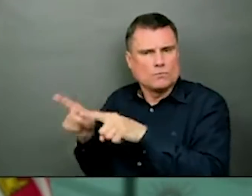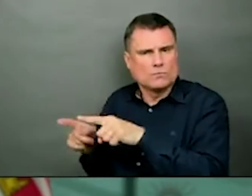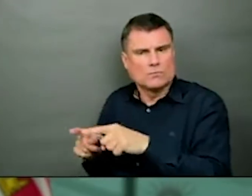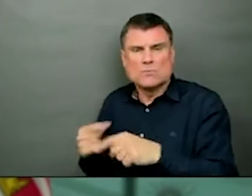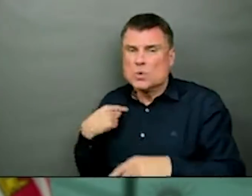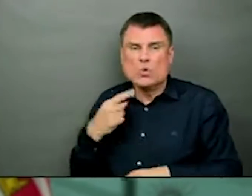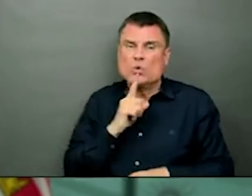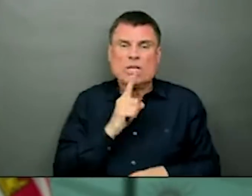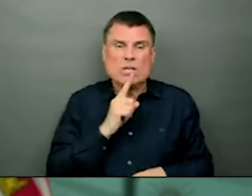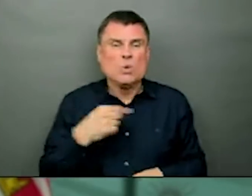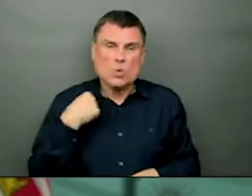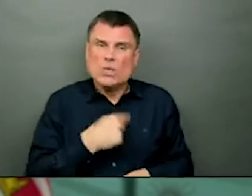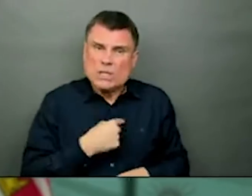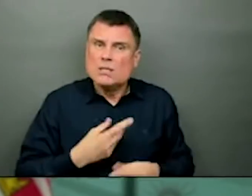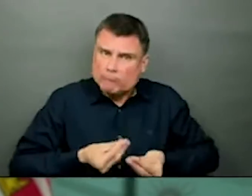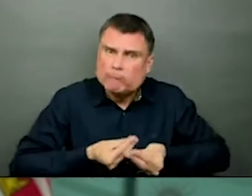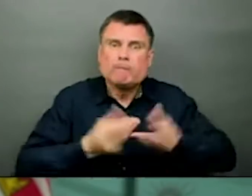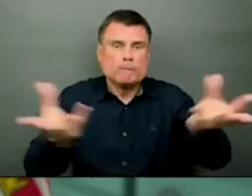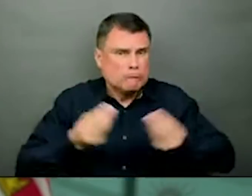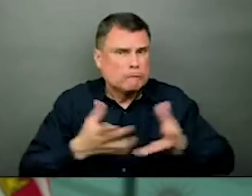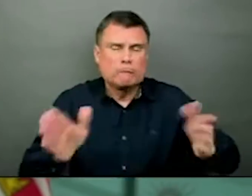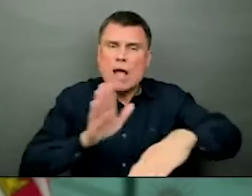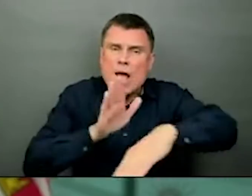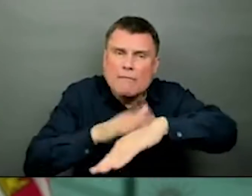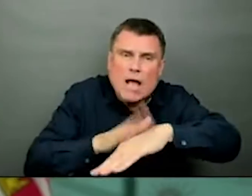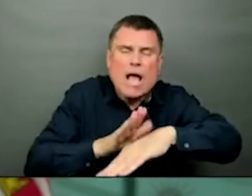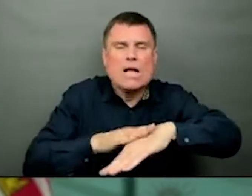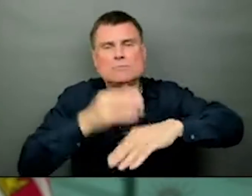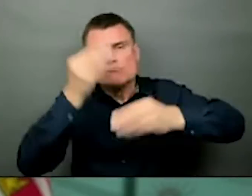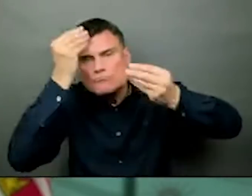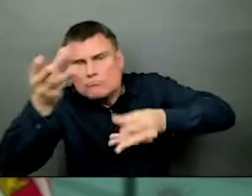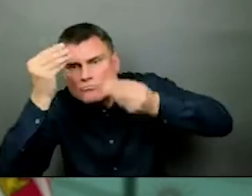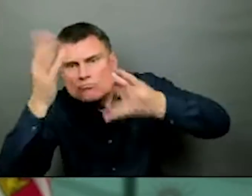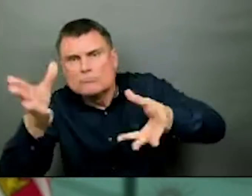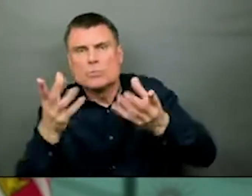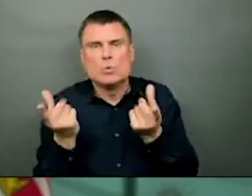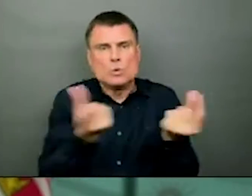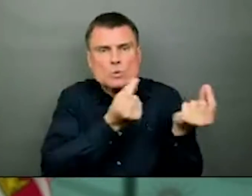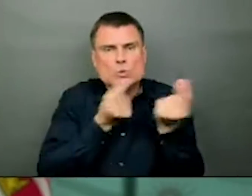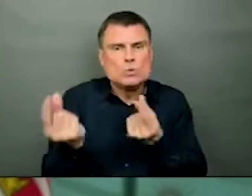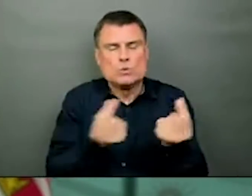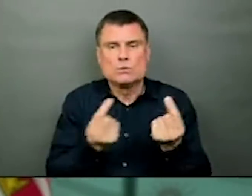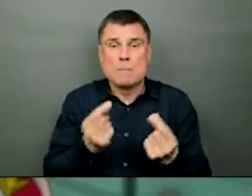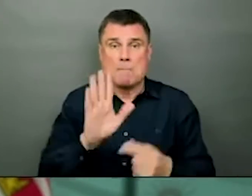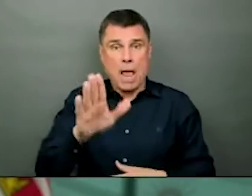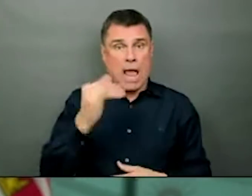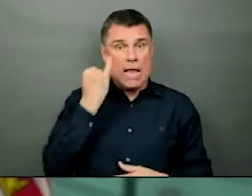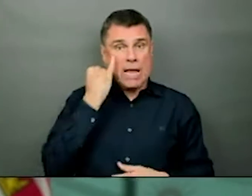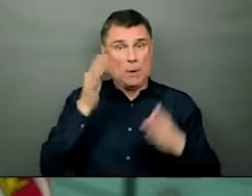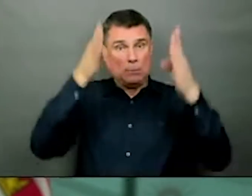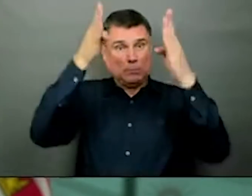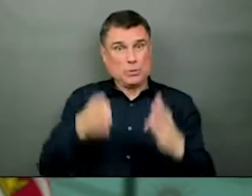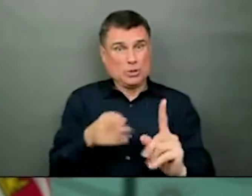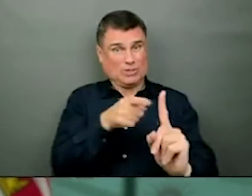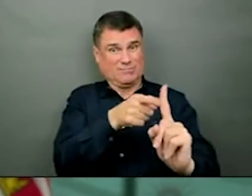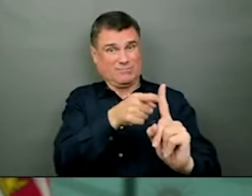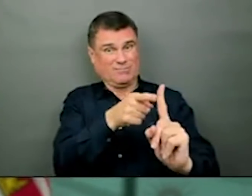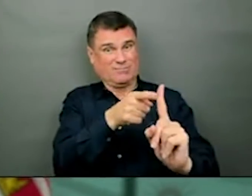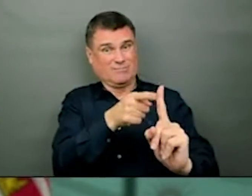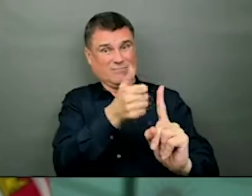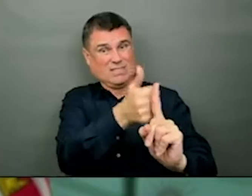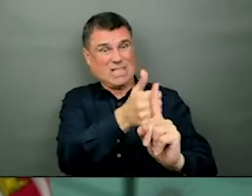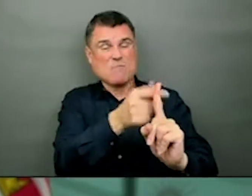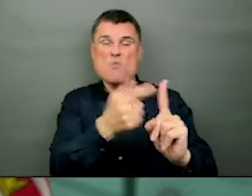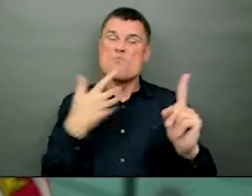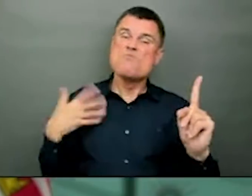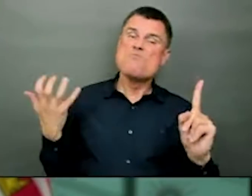that our testing is relatively, or is what it is that the measures that we're taking that reduce the